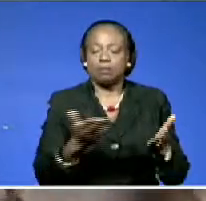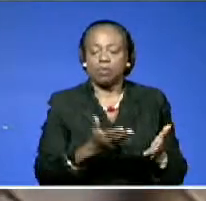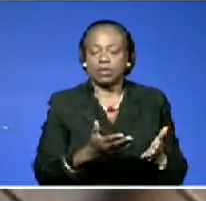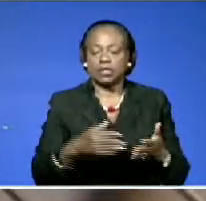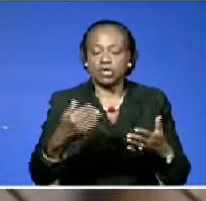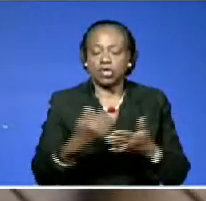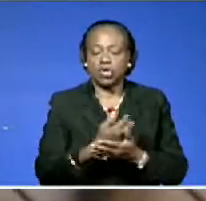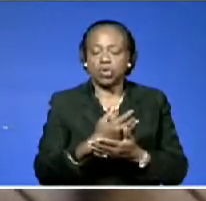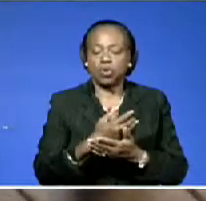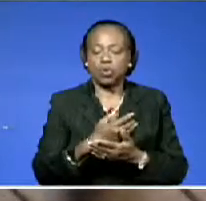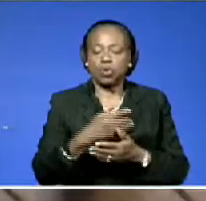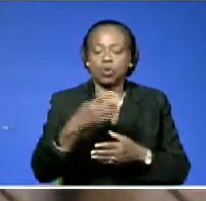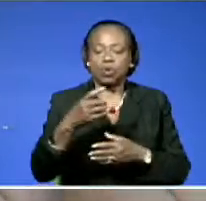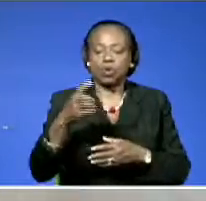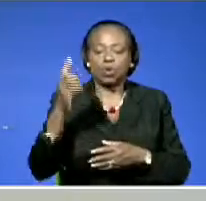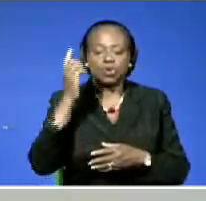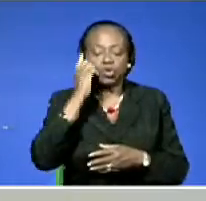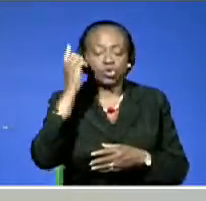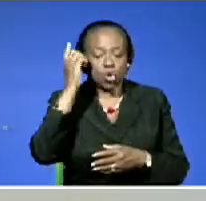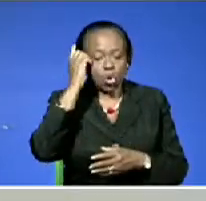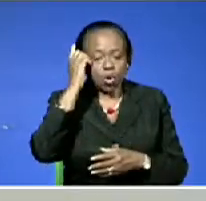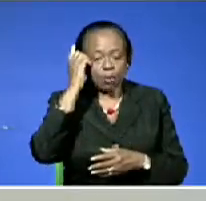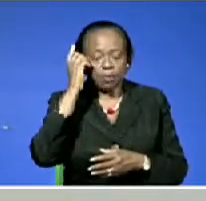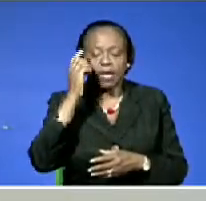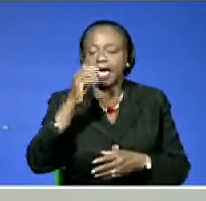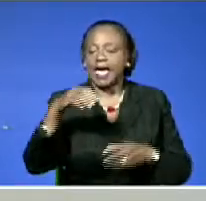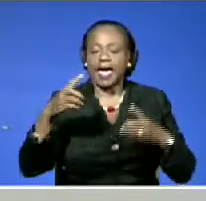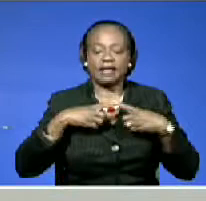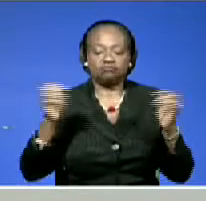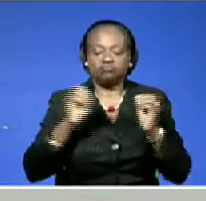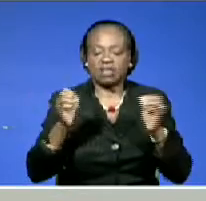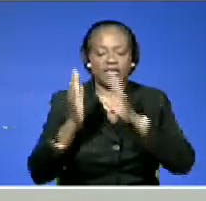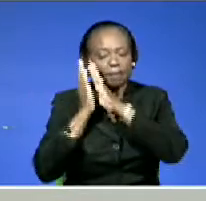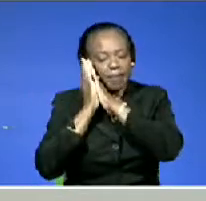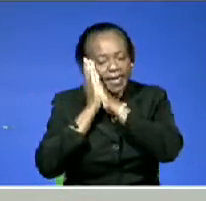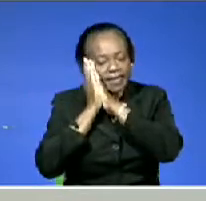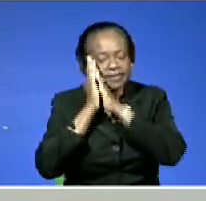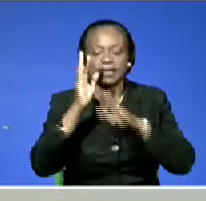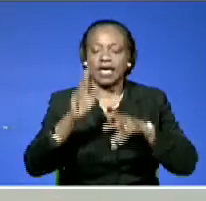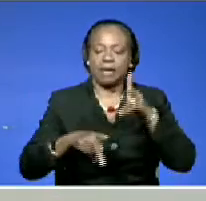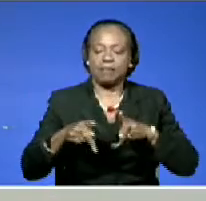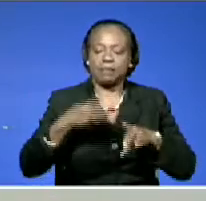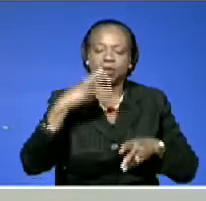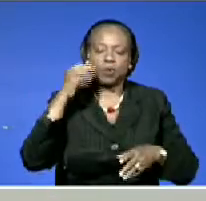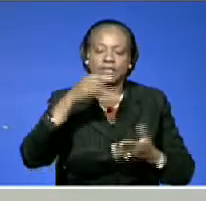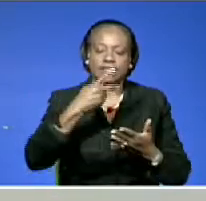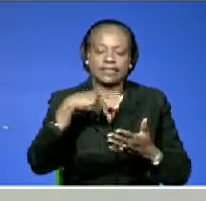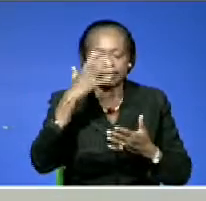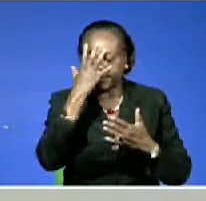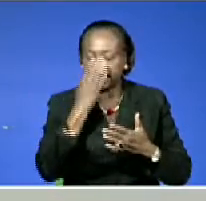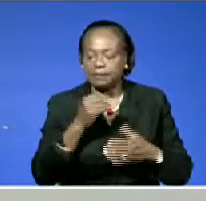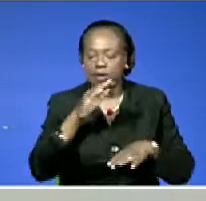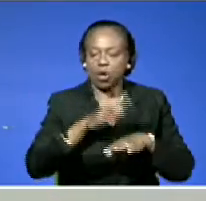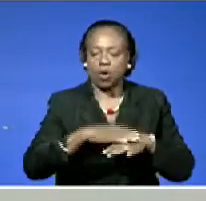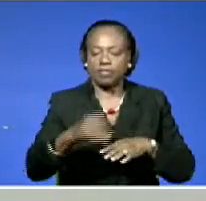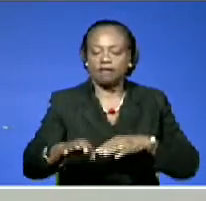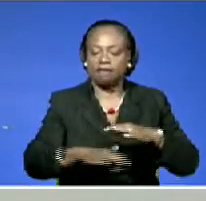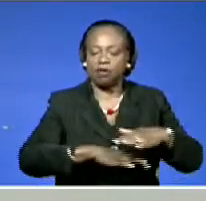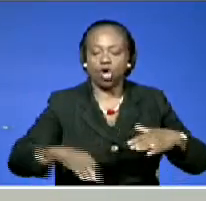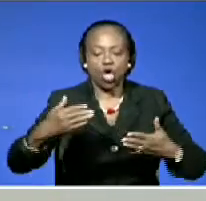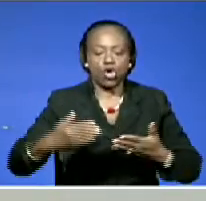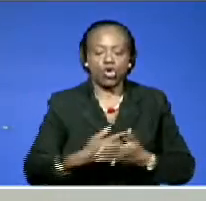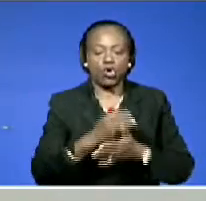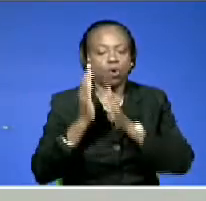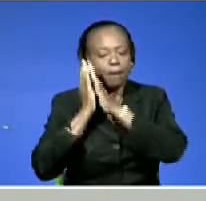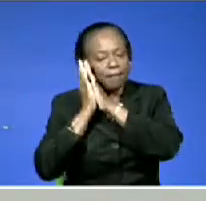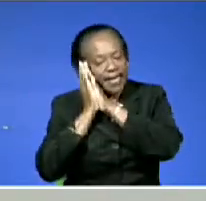so people were sleeping on the floor. That's just inhumane under any. So new beds have been purchased, new bunks, new mattresses, so that's